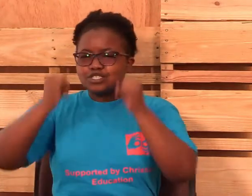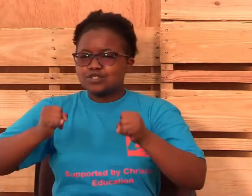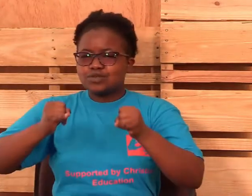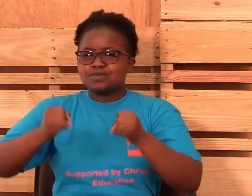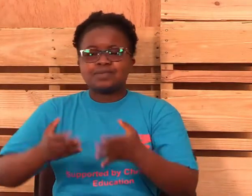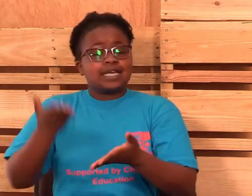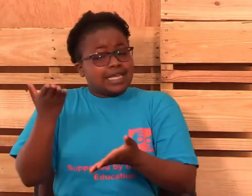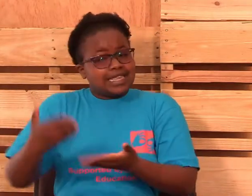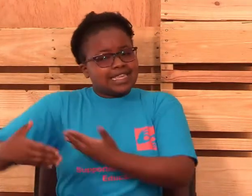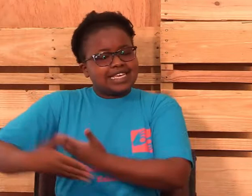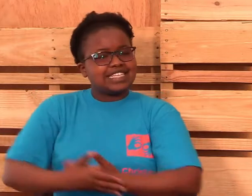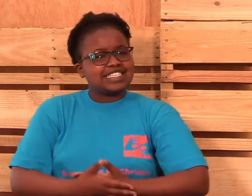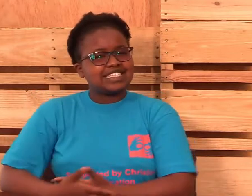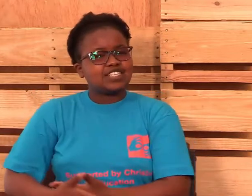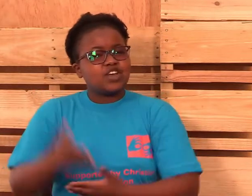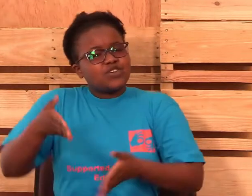This child that you